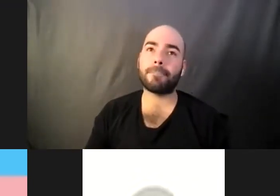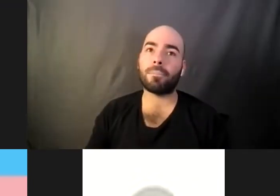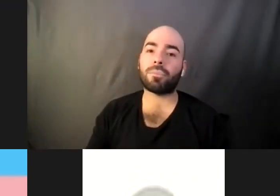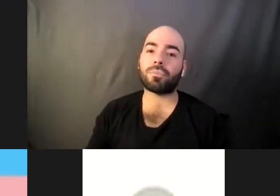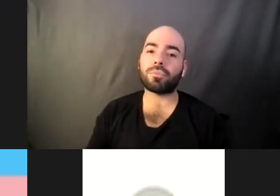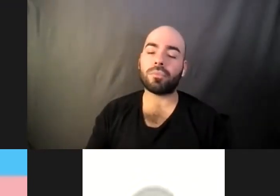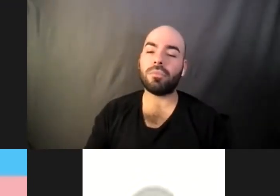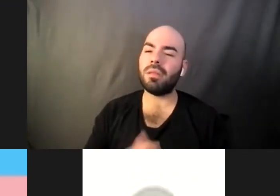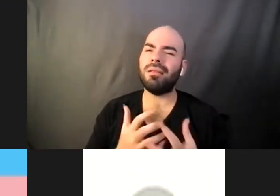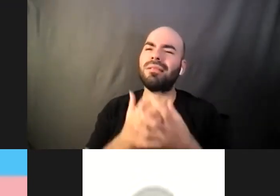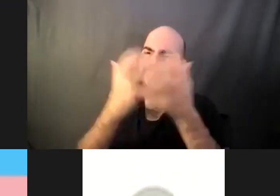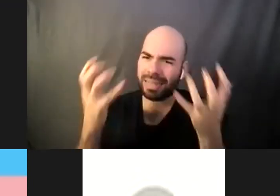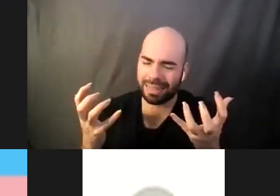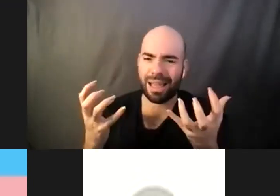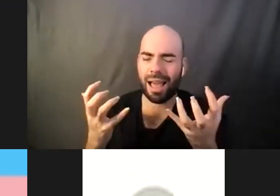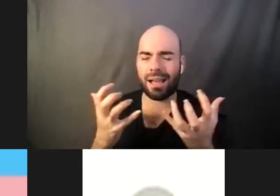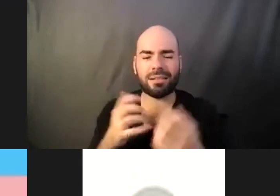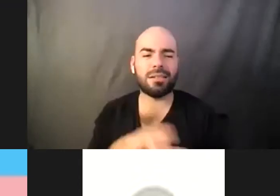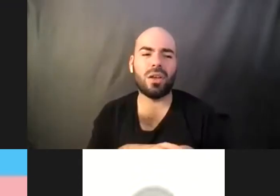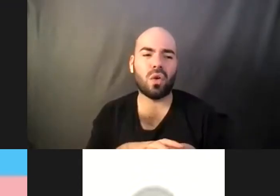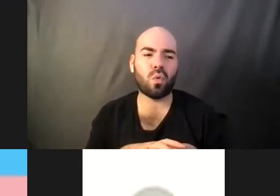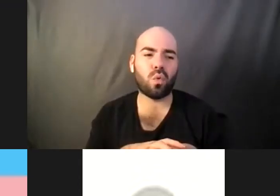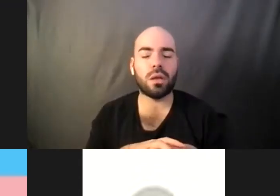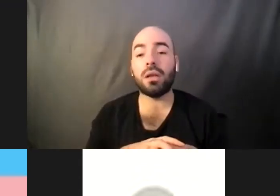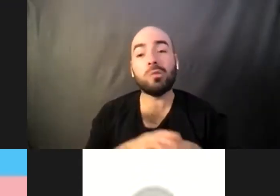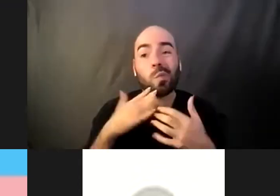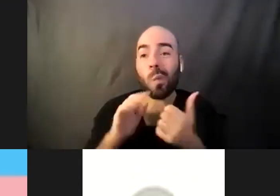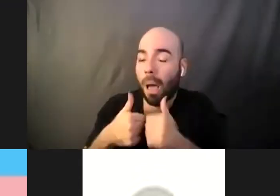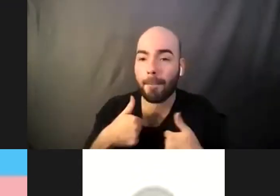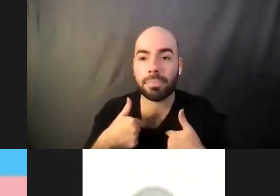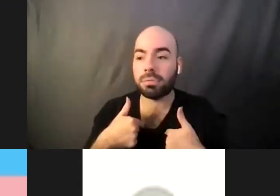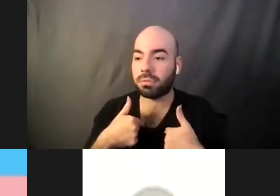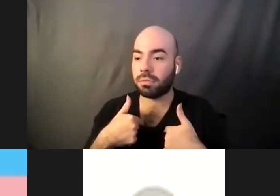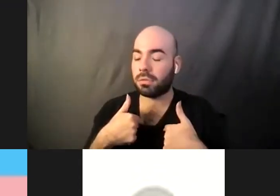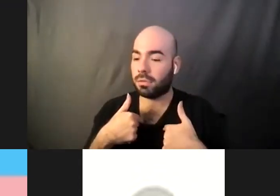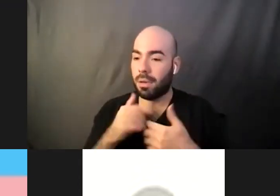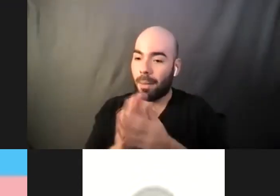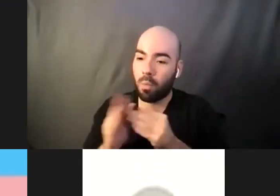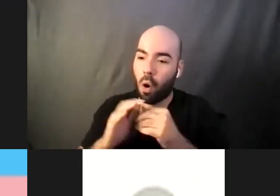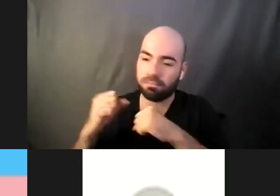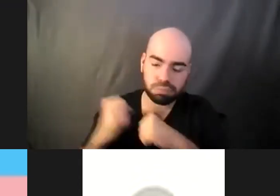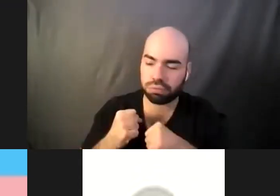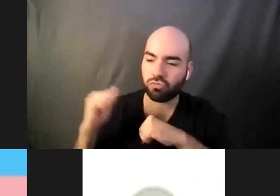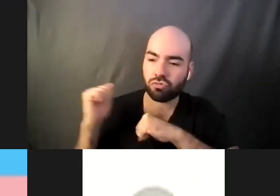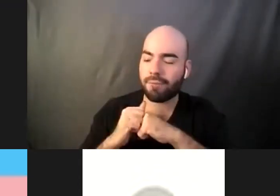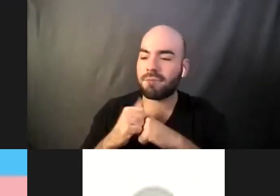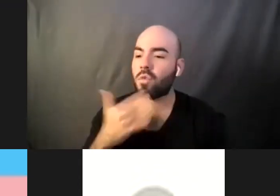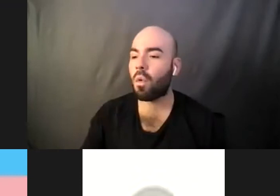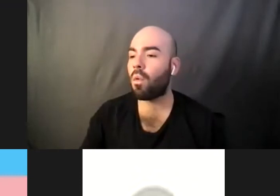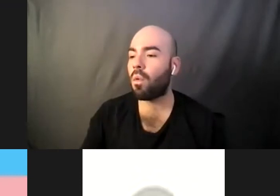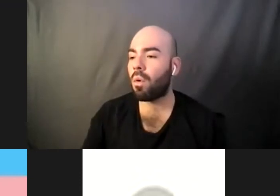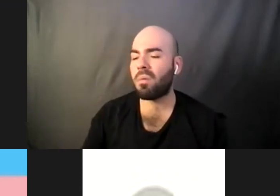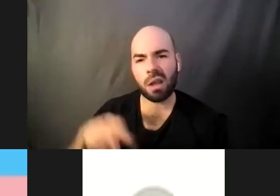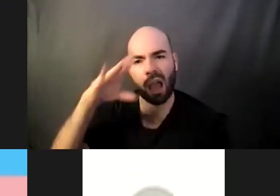it's just a lot to contend with. So I don't know how I come out of it stronger, but I know that I will come out of